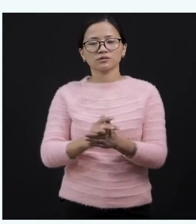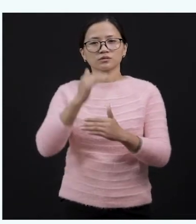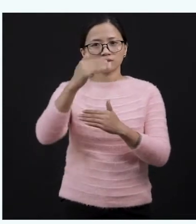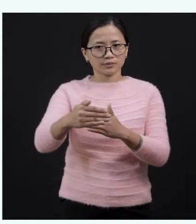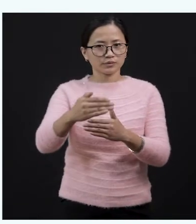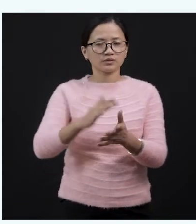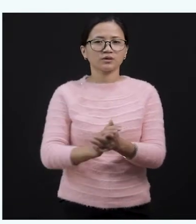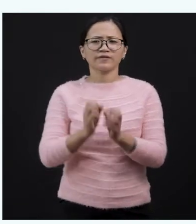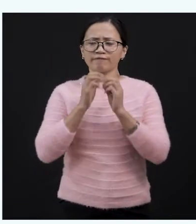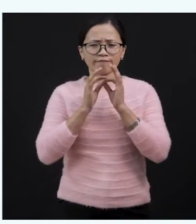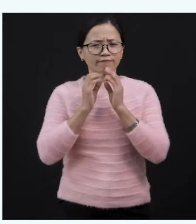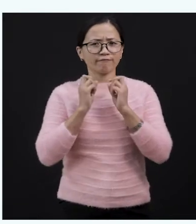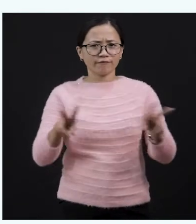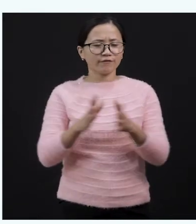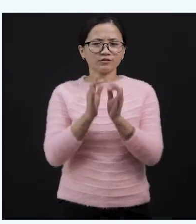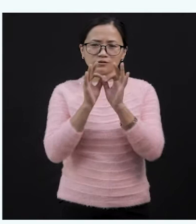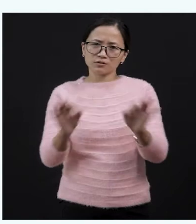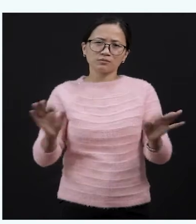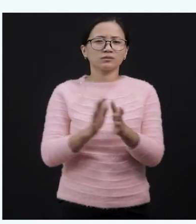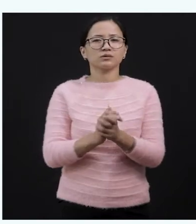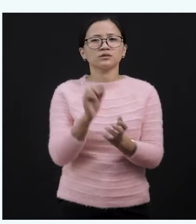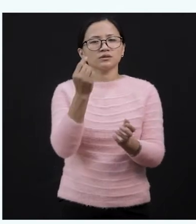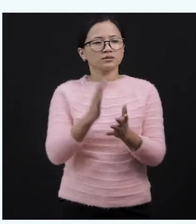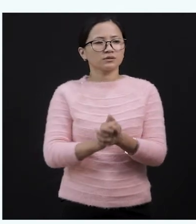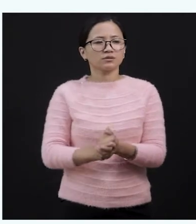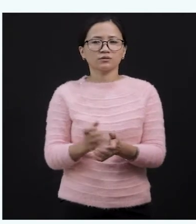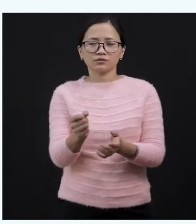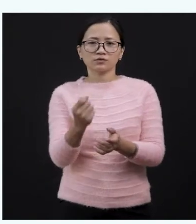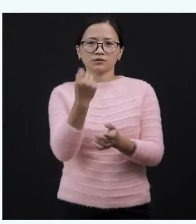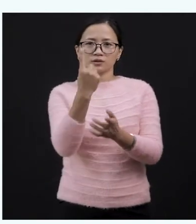have to do. Very simple. The first step, we have to light the